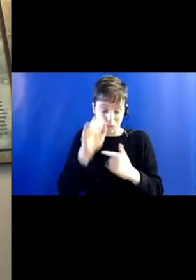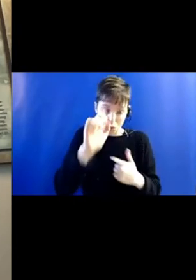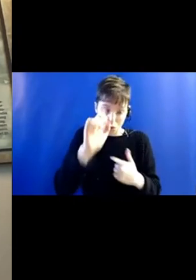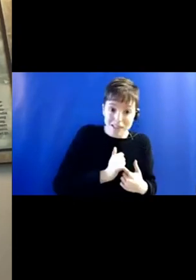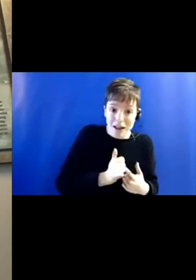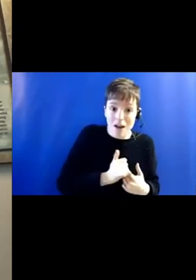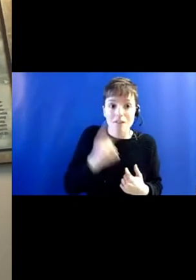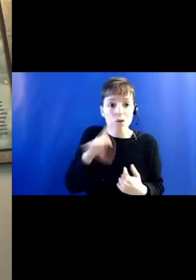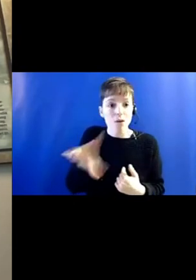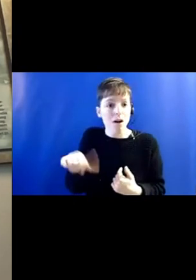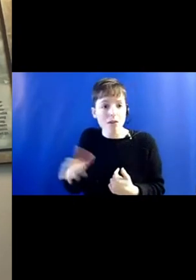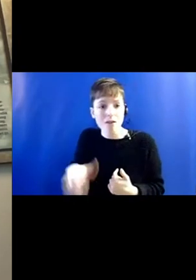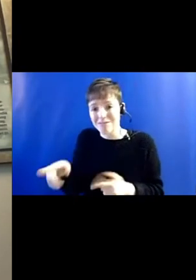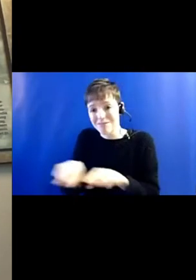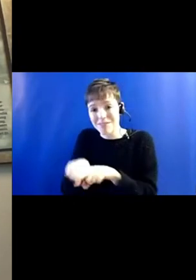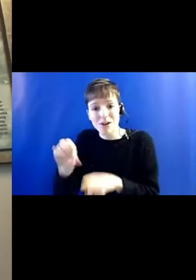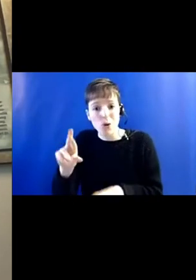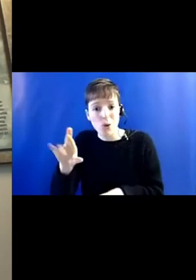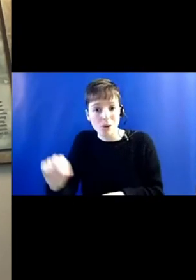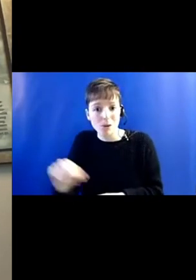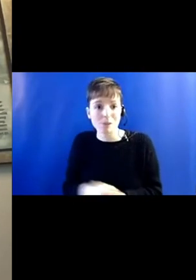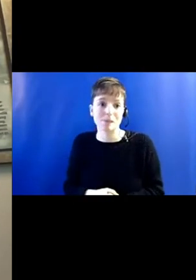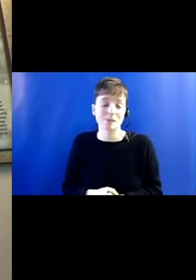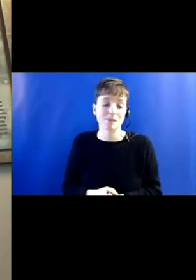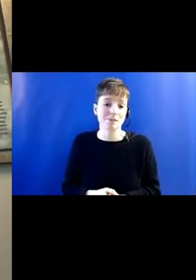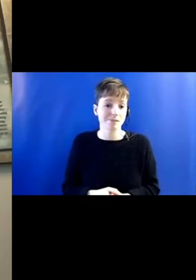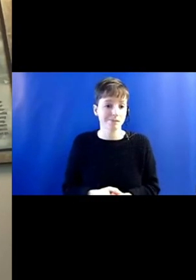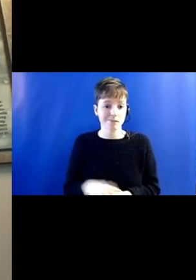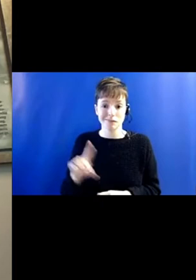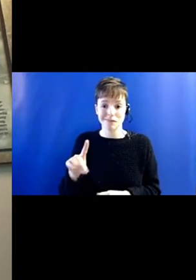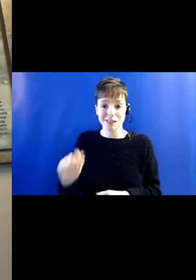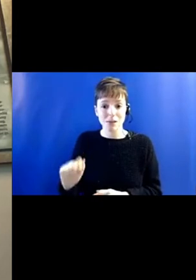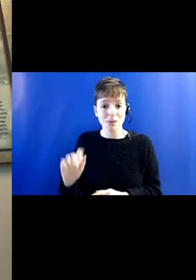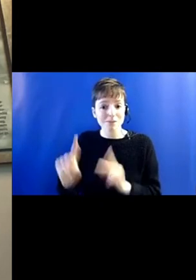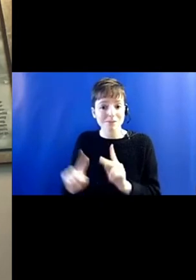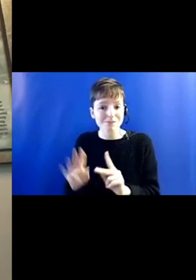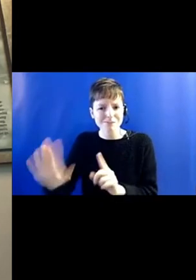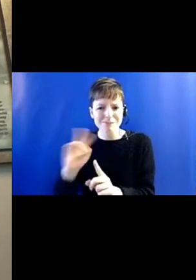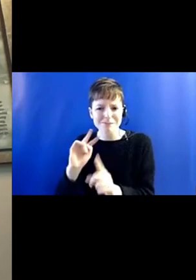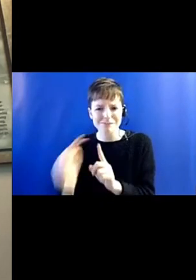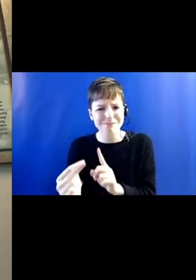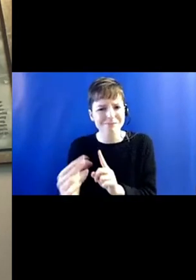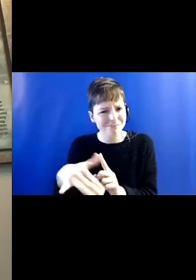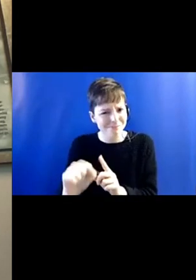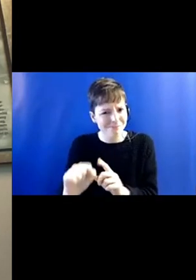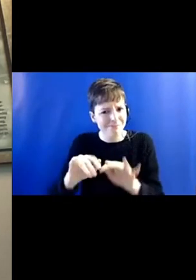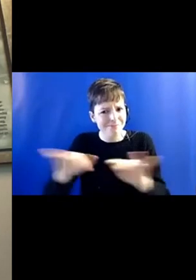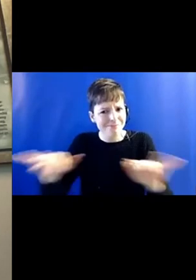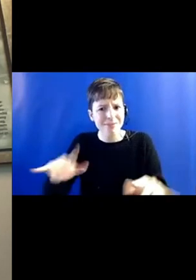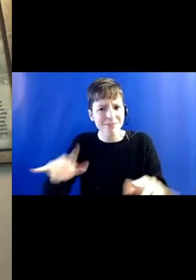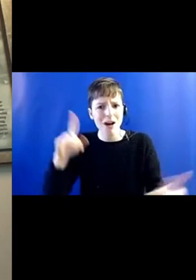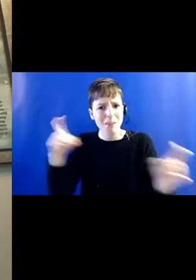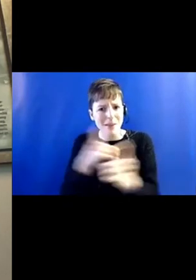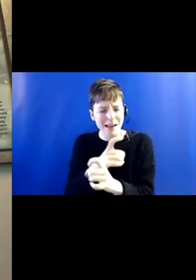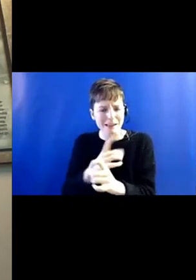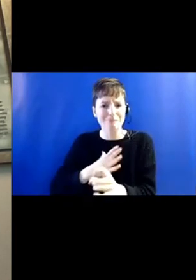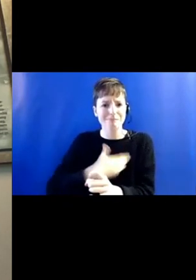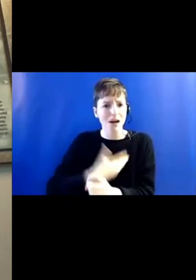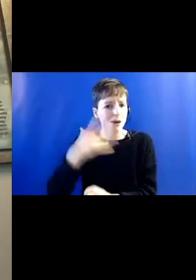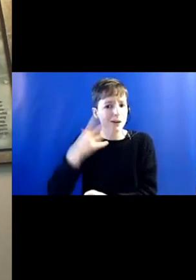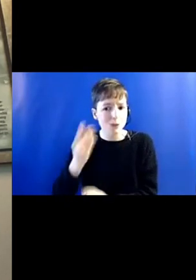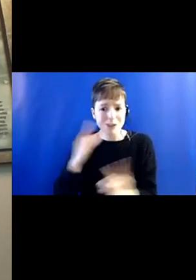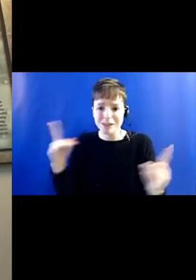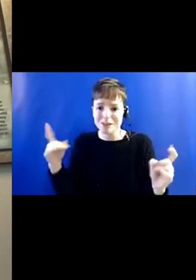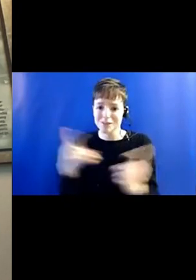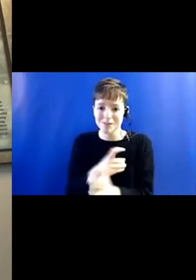And, you know, simply disabled people's views are complex and our experiences are complex and they don't lend